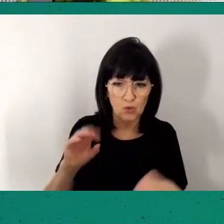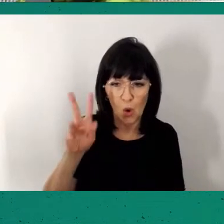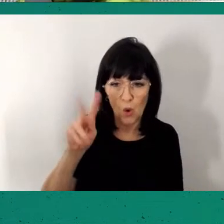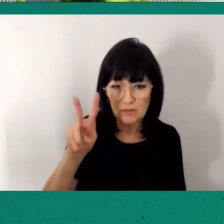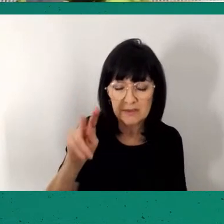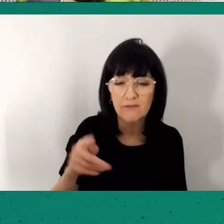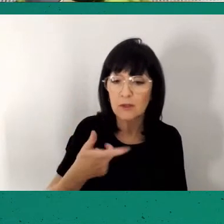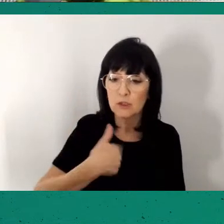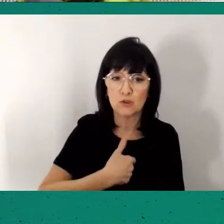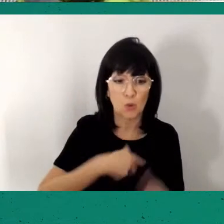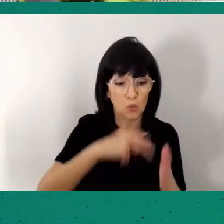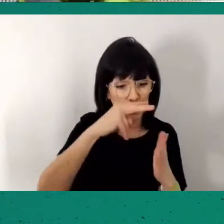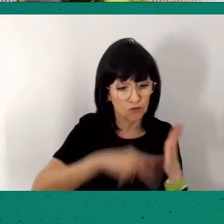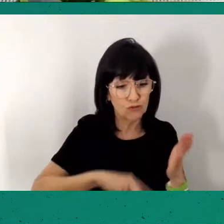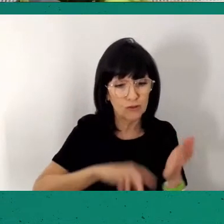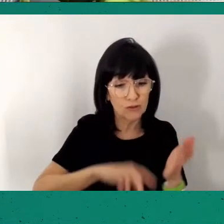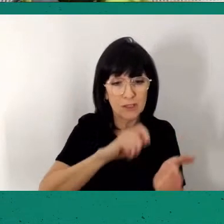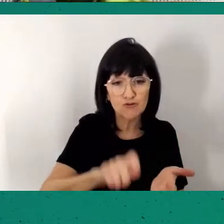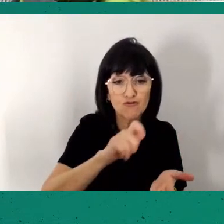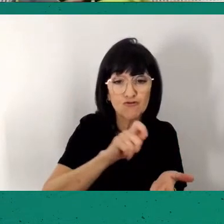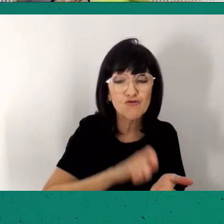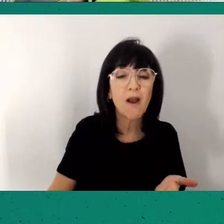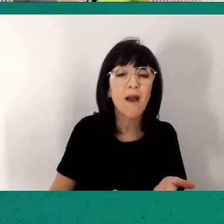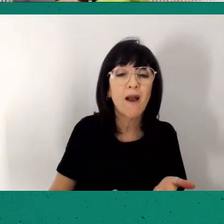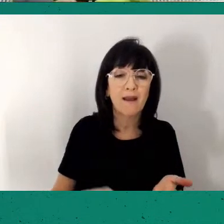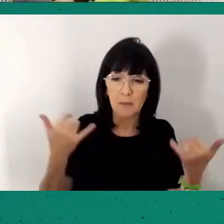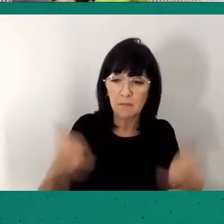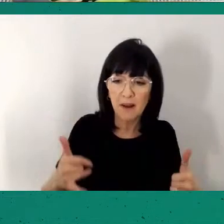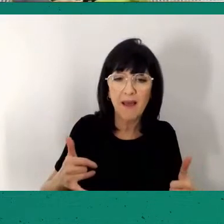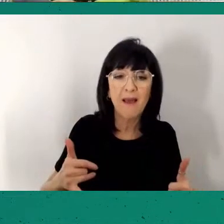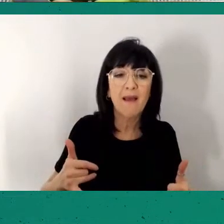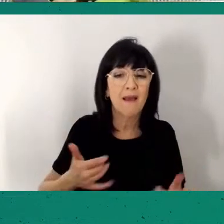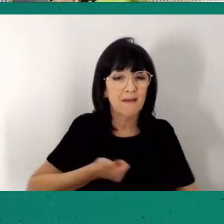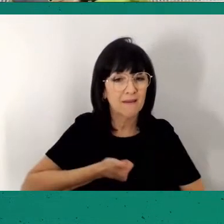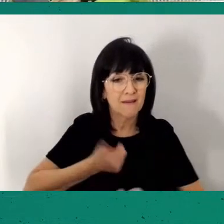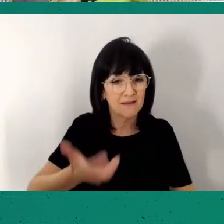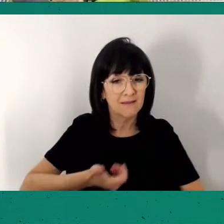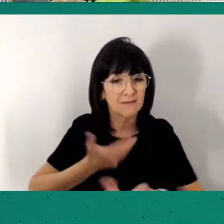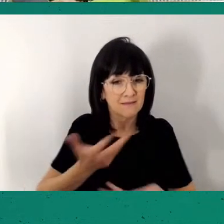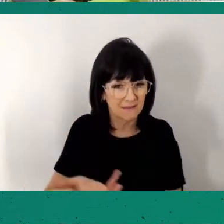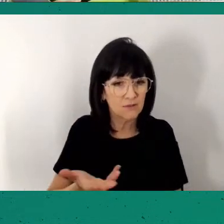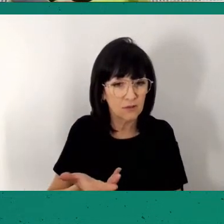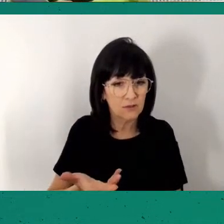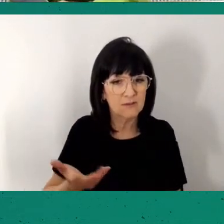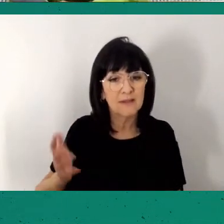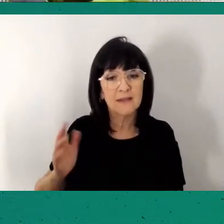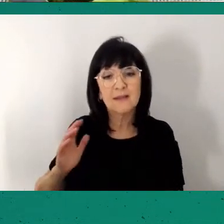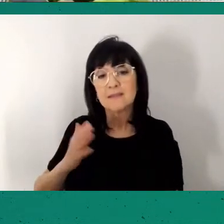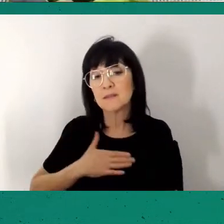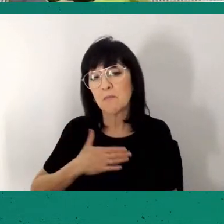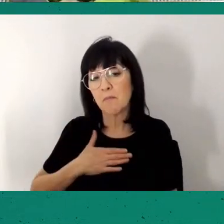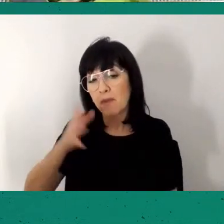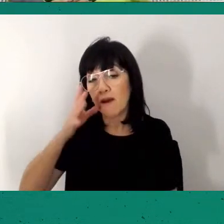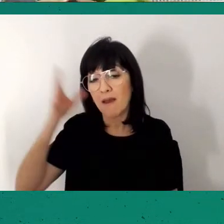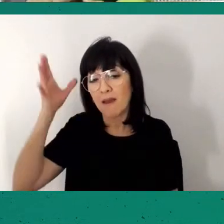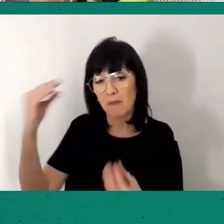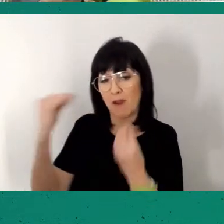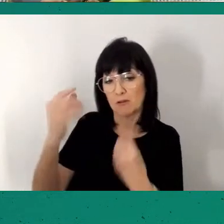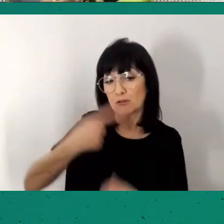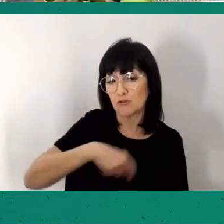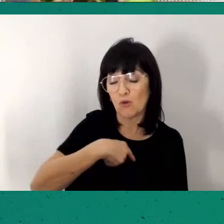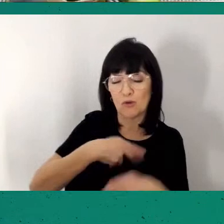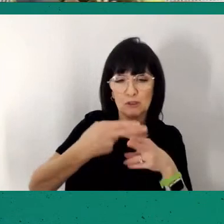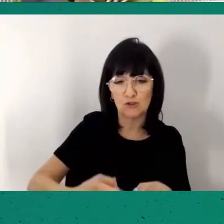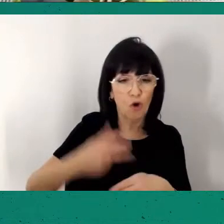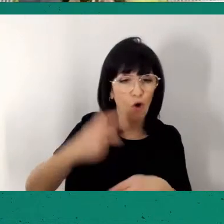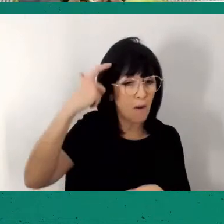and share with each other what was on our minds. And our parents taught us what they called mind games. And those